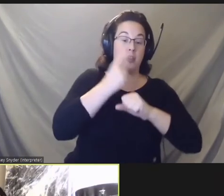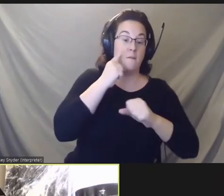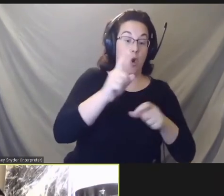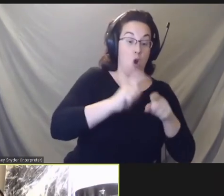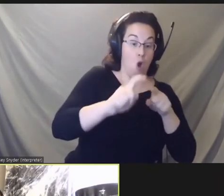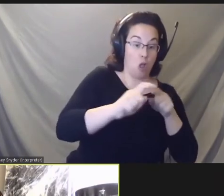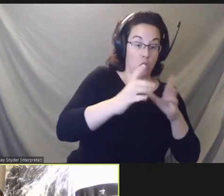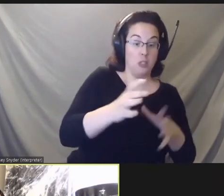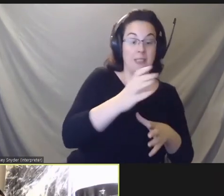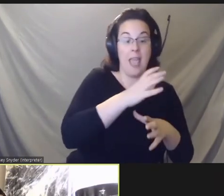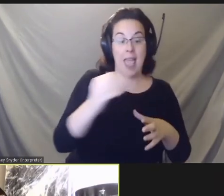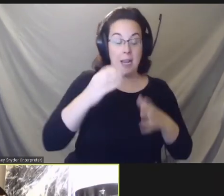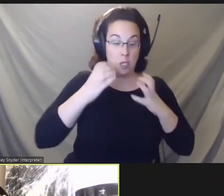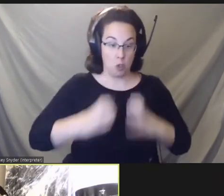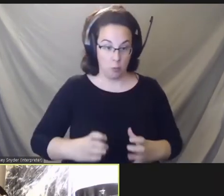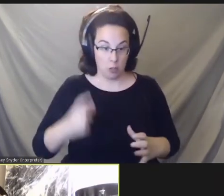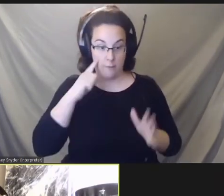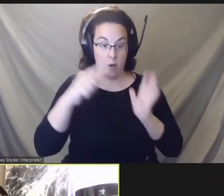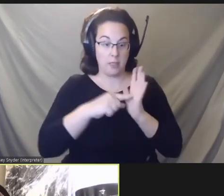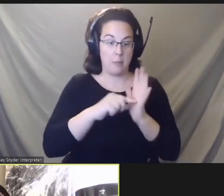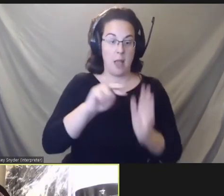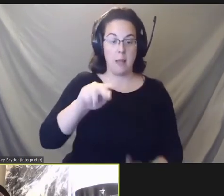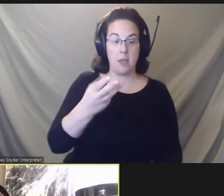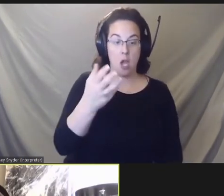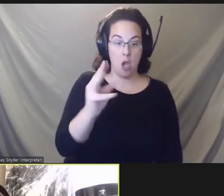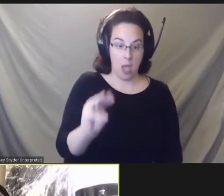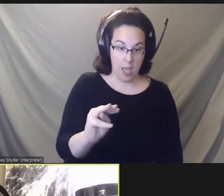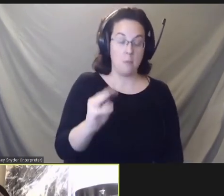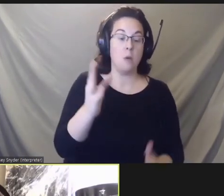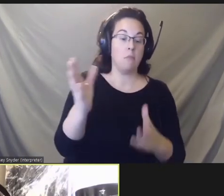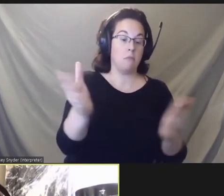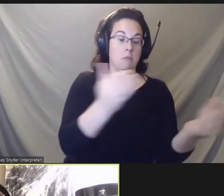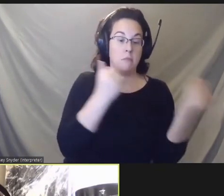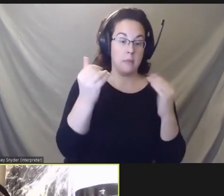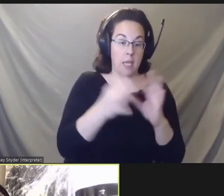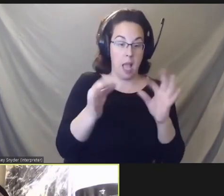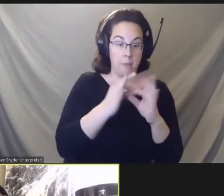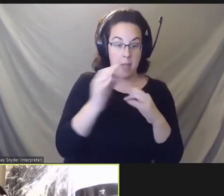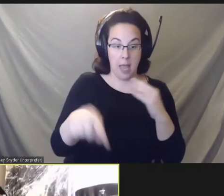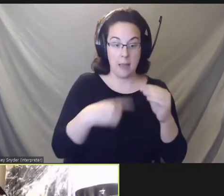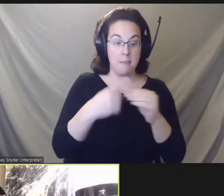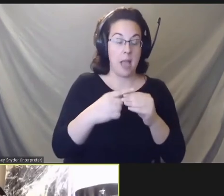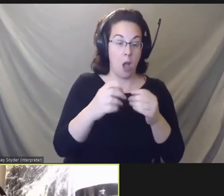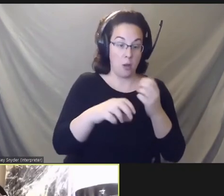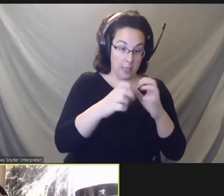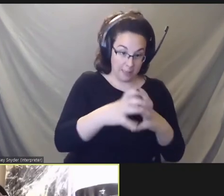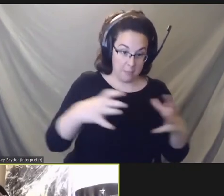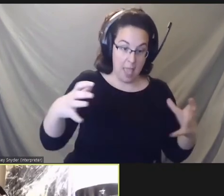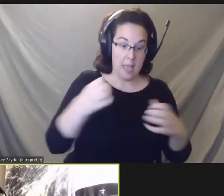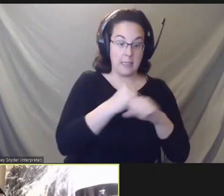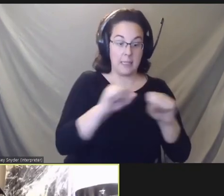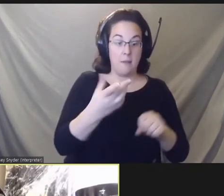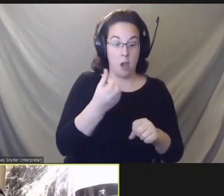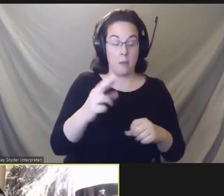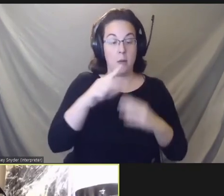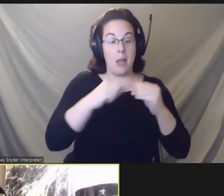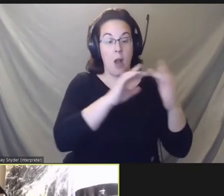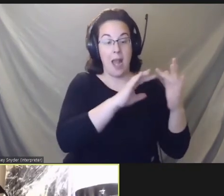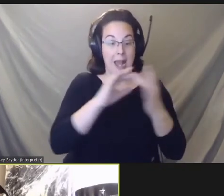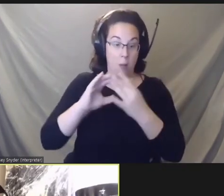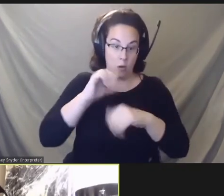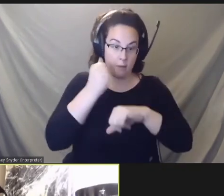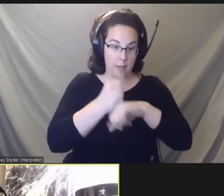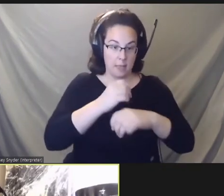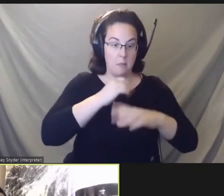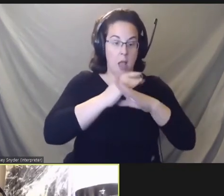consumers. For example, the NPRM sought comment on matters such as expanding the safe harbor to include network-based blocking of calls that are